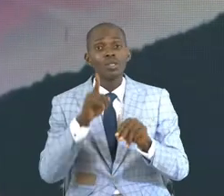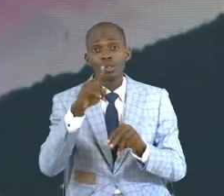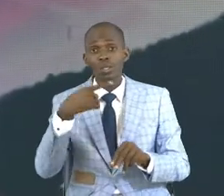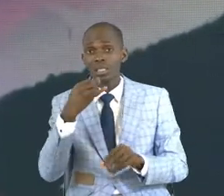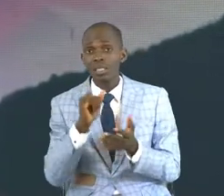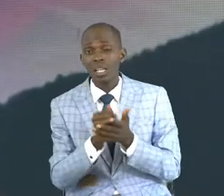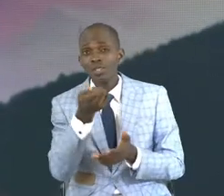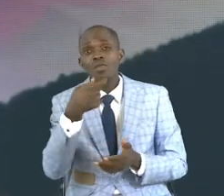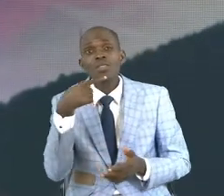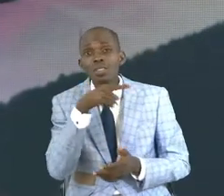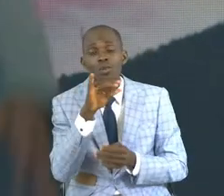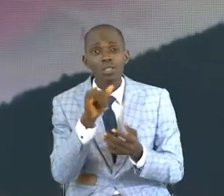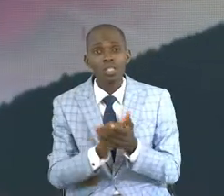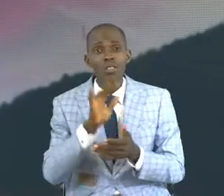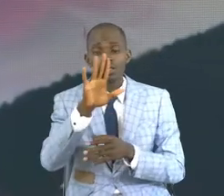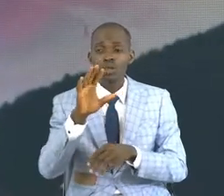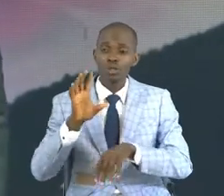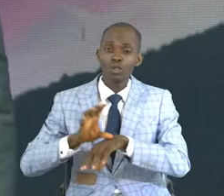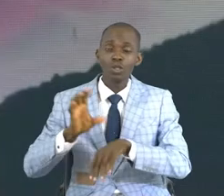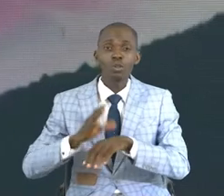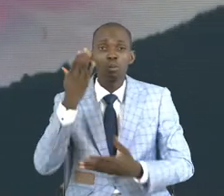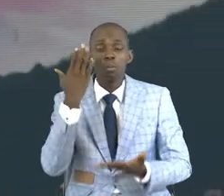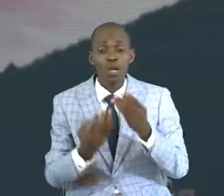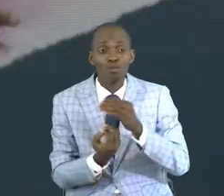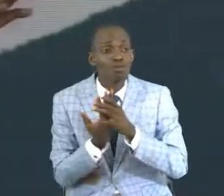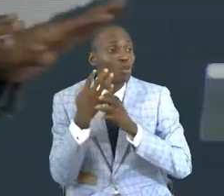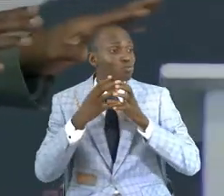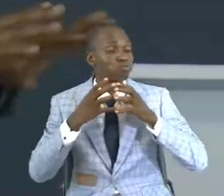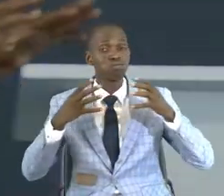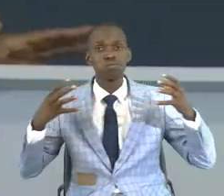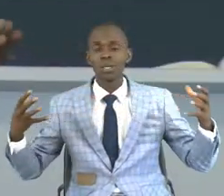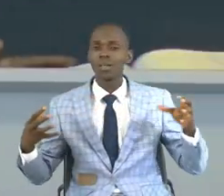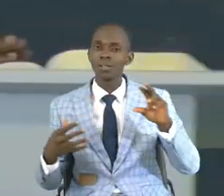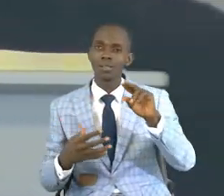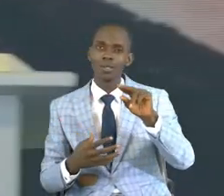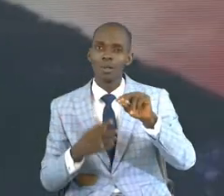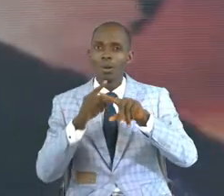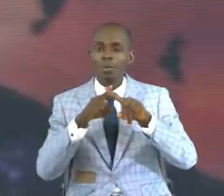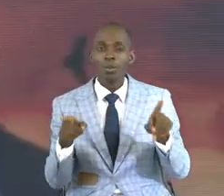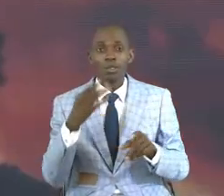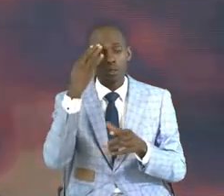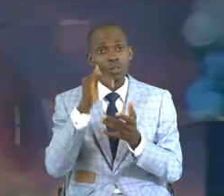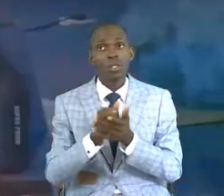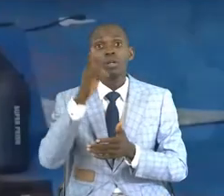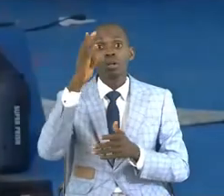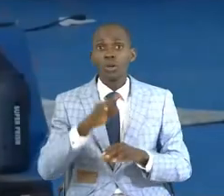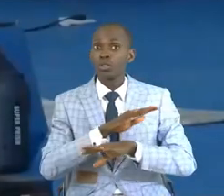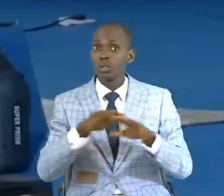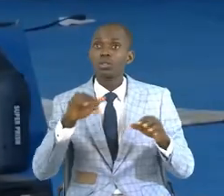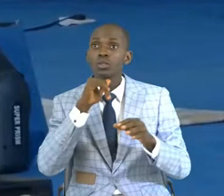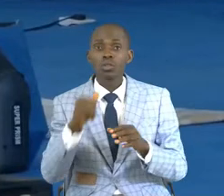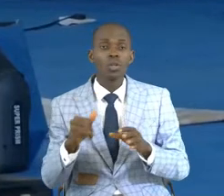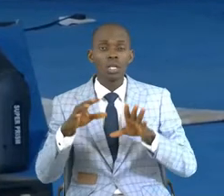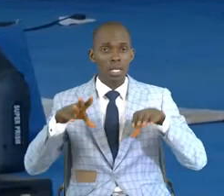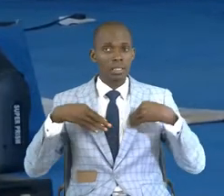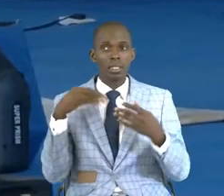preacher, your church will grow. But you know, God does not recognize that, and Christ does